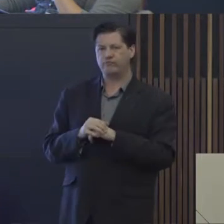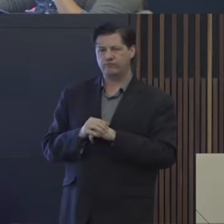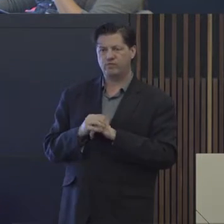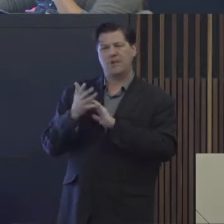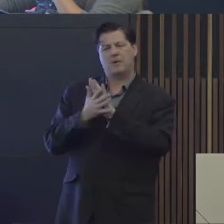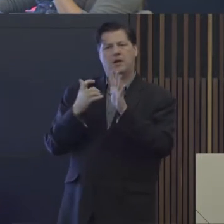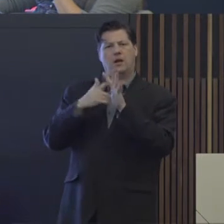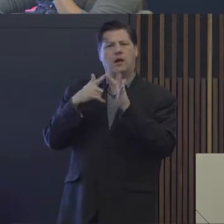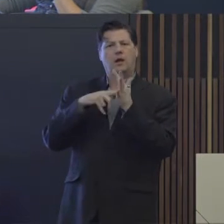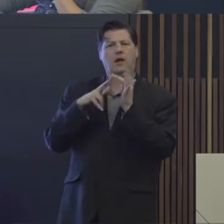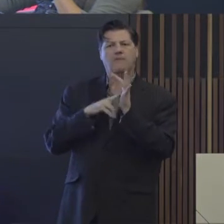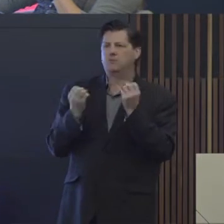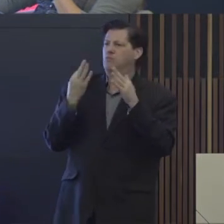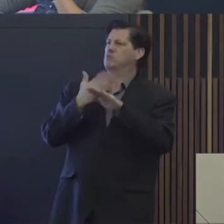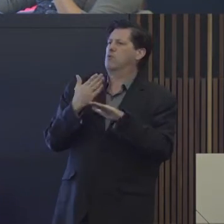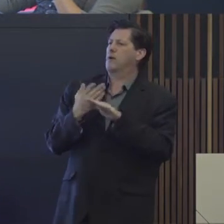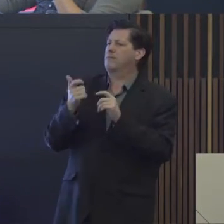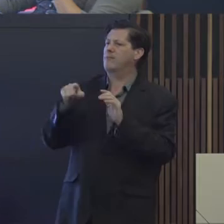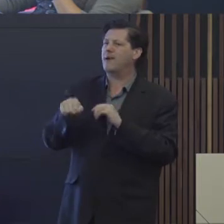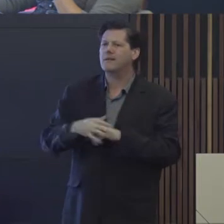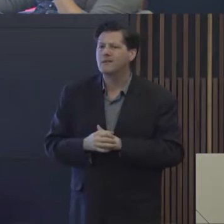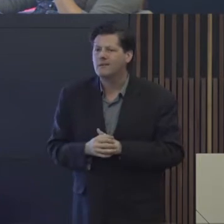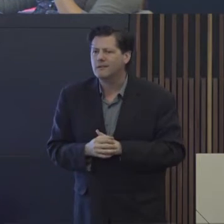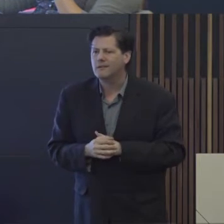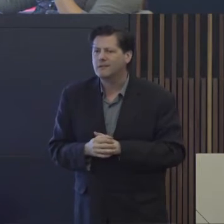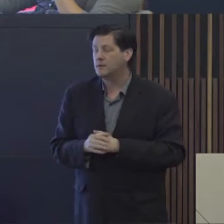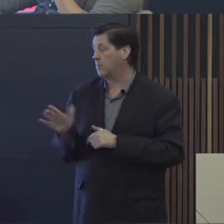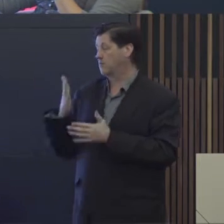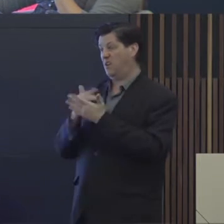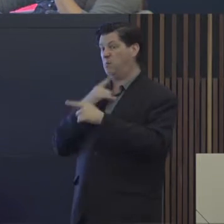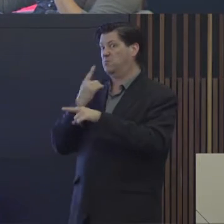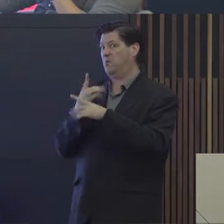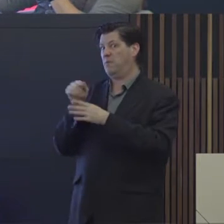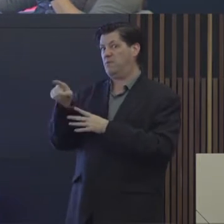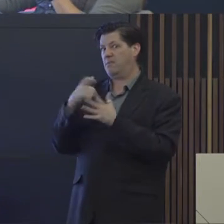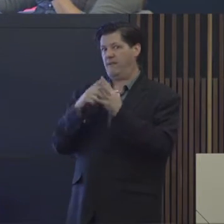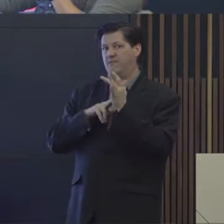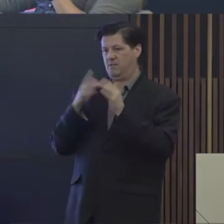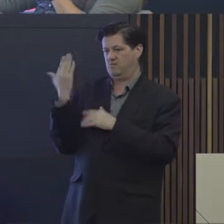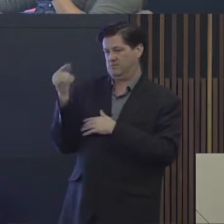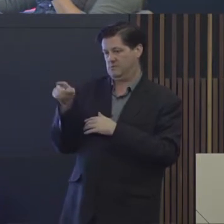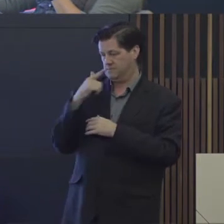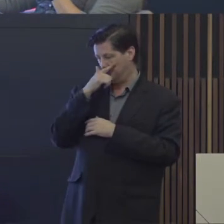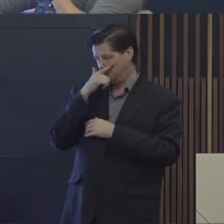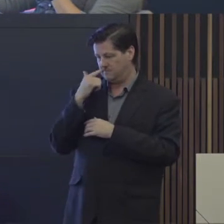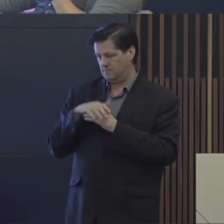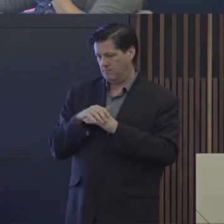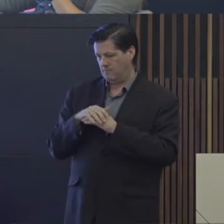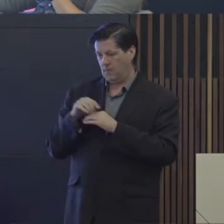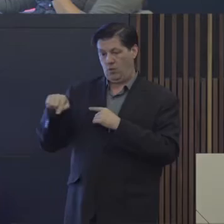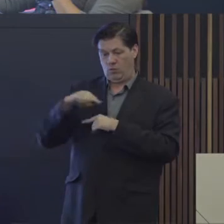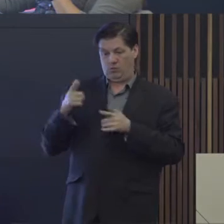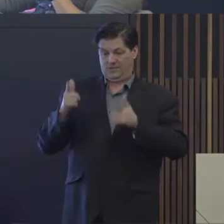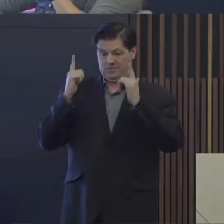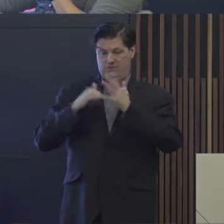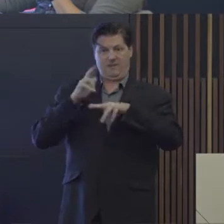job by the sounds of it. Well, no, the resources, happily. I was talking to Kevin about this, the resources, the teachers of the special